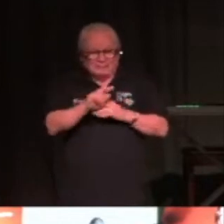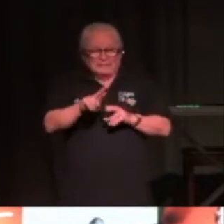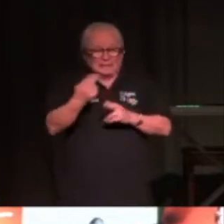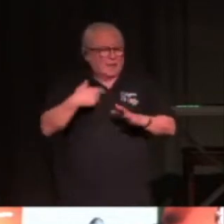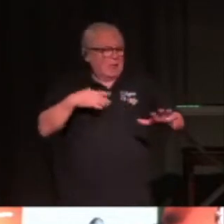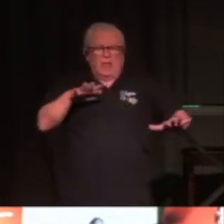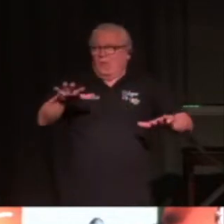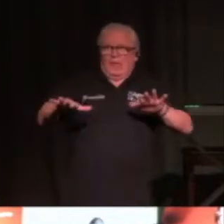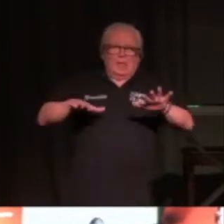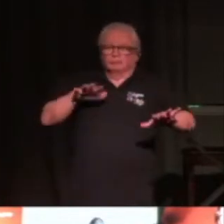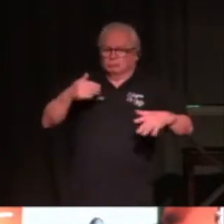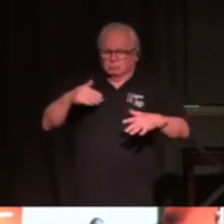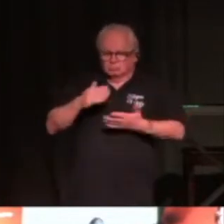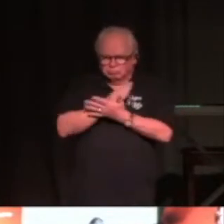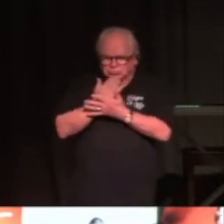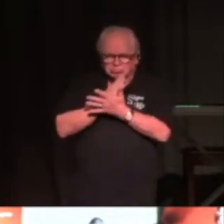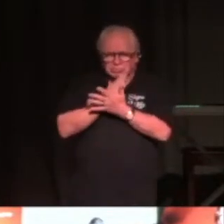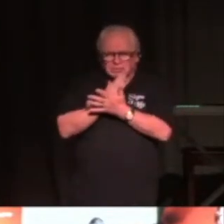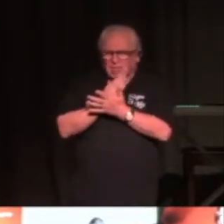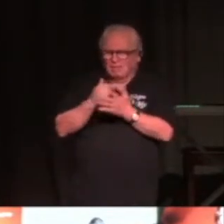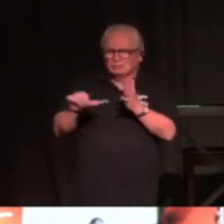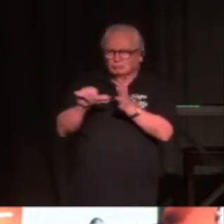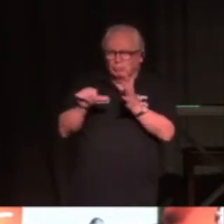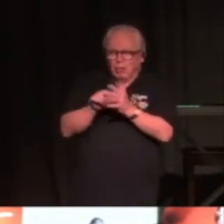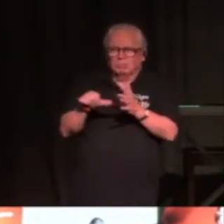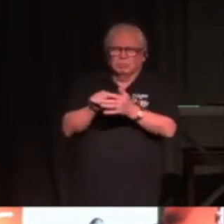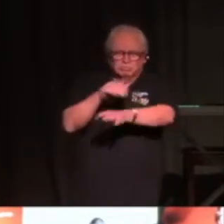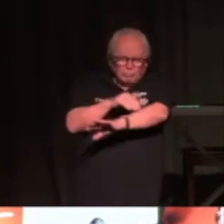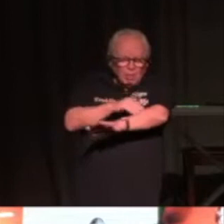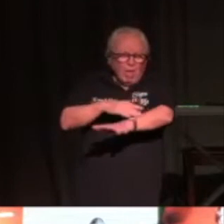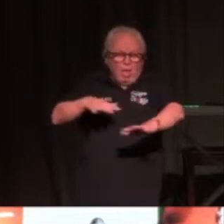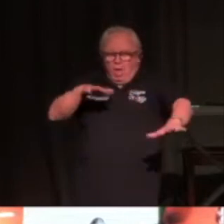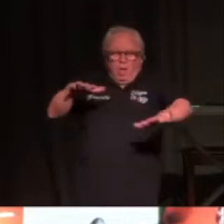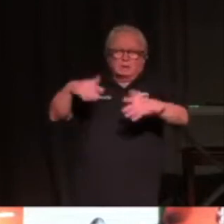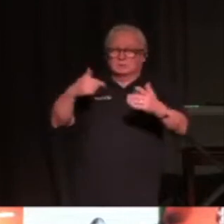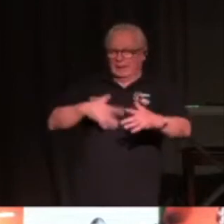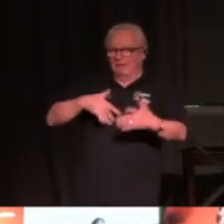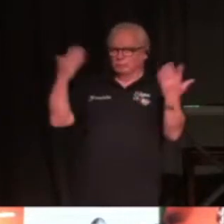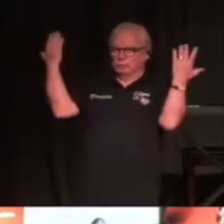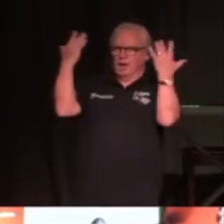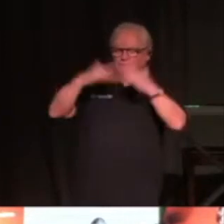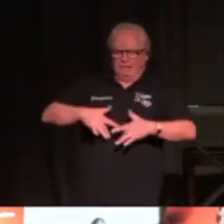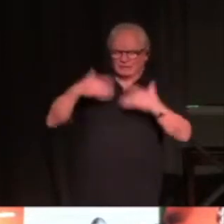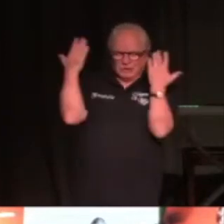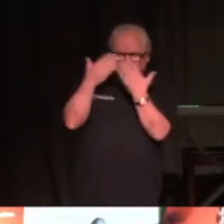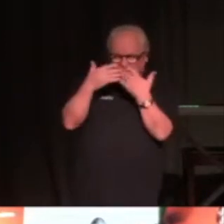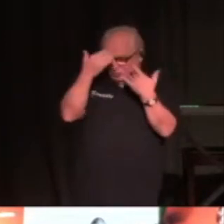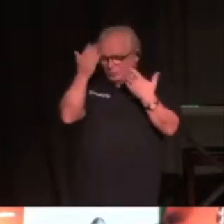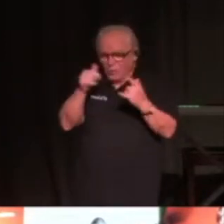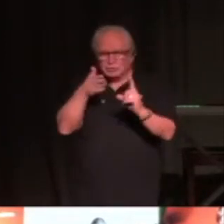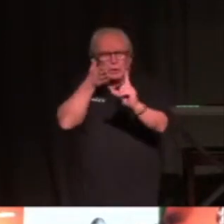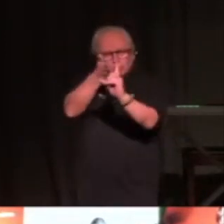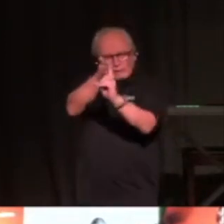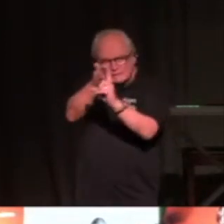And the tempest around you is so dark and it's deafening, and life is dark and black, and it's hard to know and get direction in